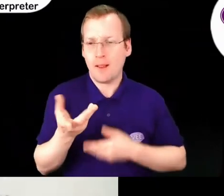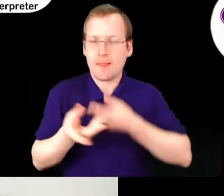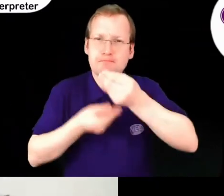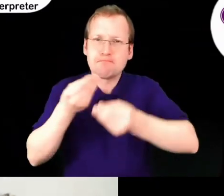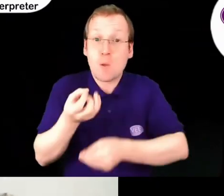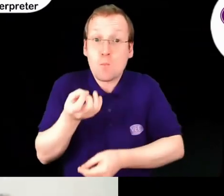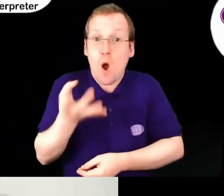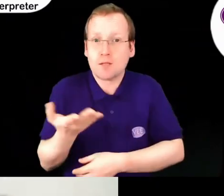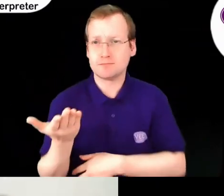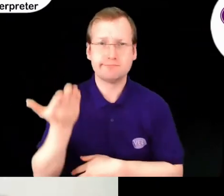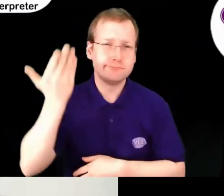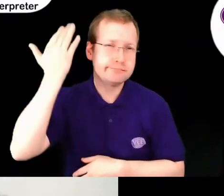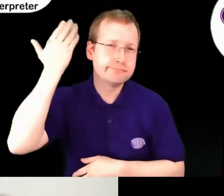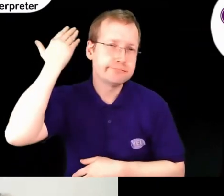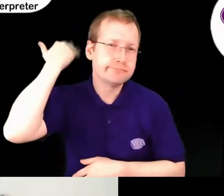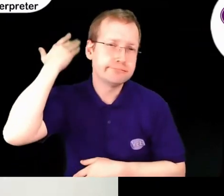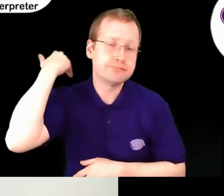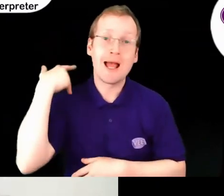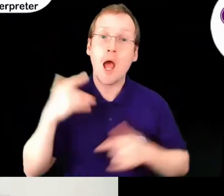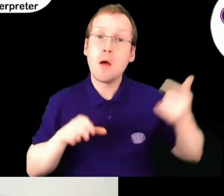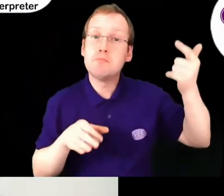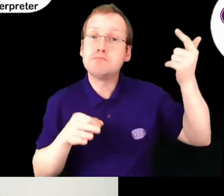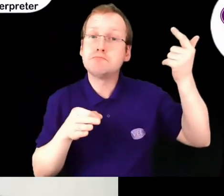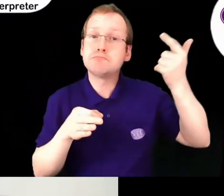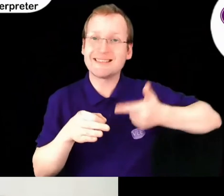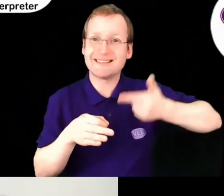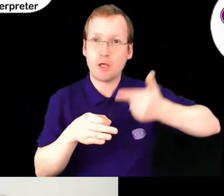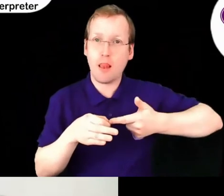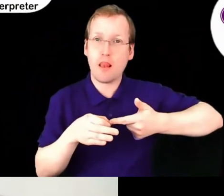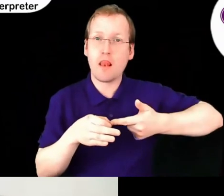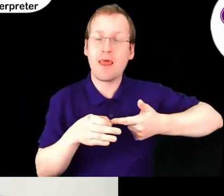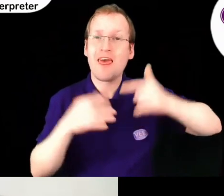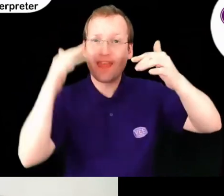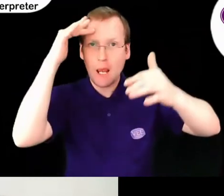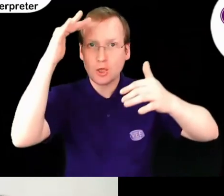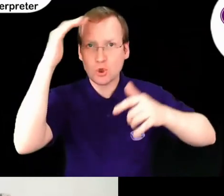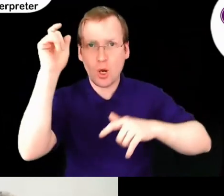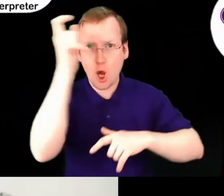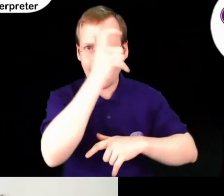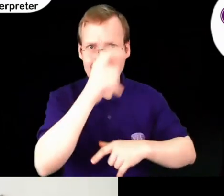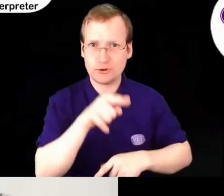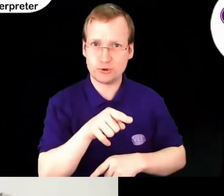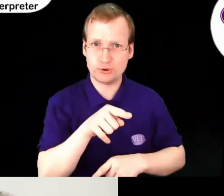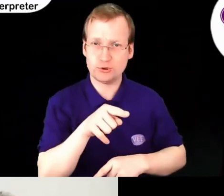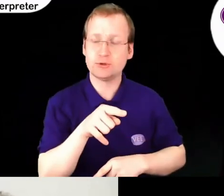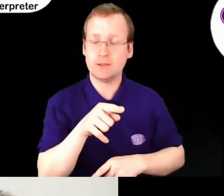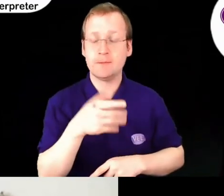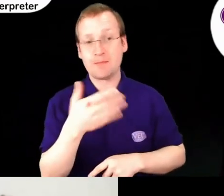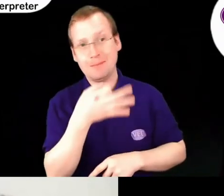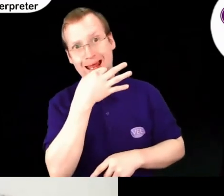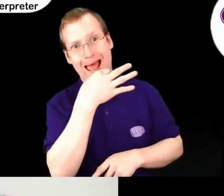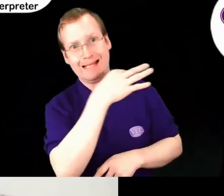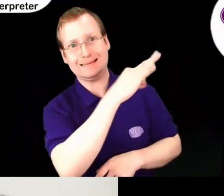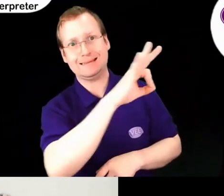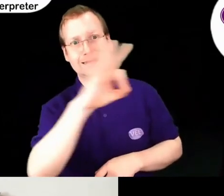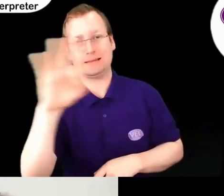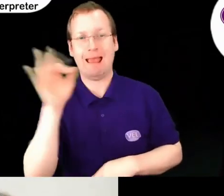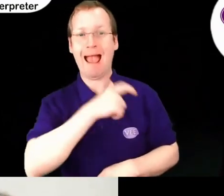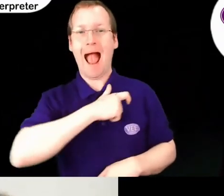Once in Bristol Theological College, the Anglican College, I asked these